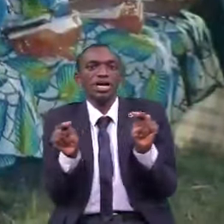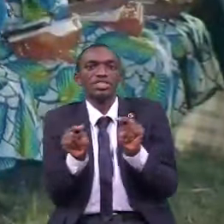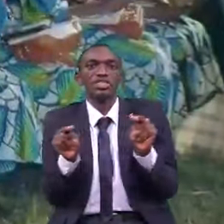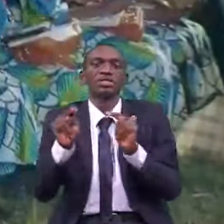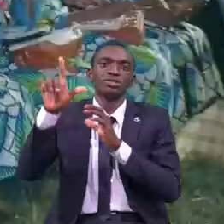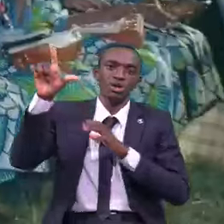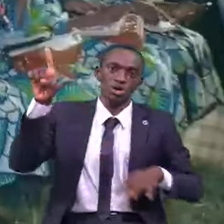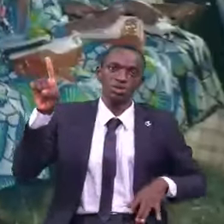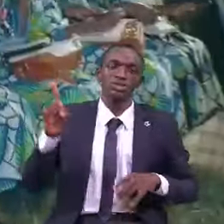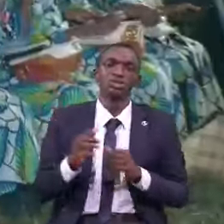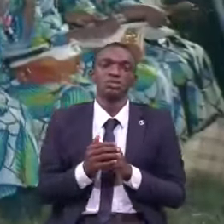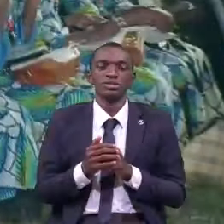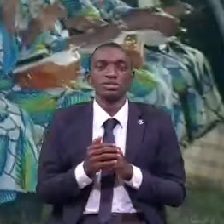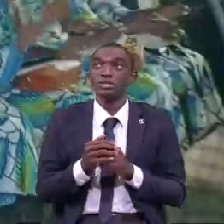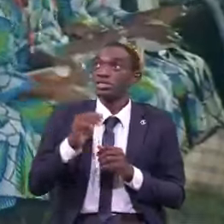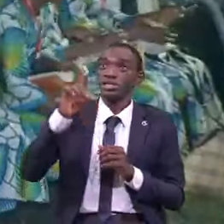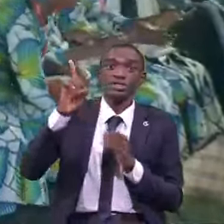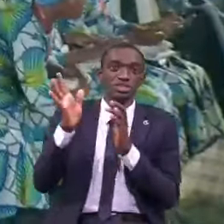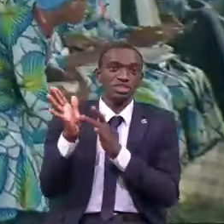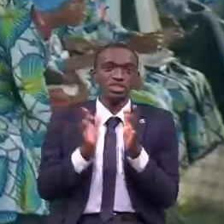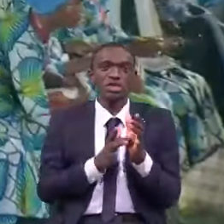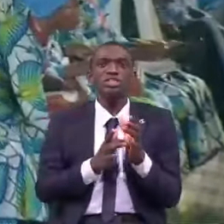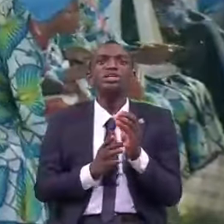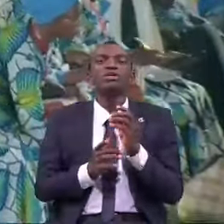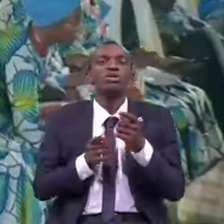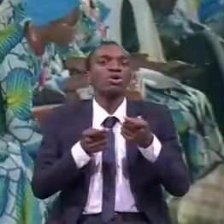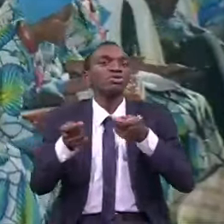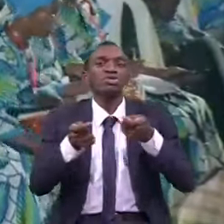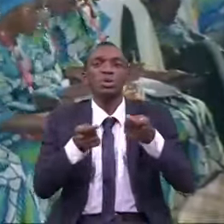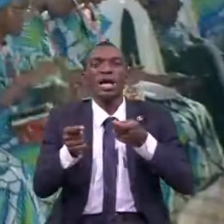Lord over every situation in life.